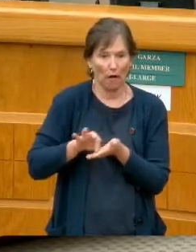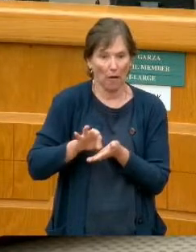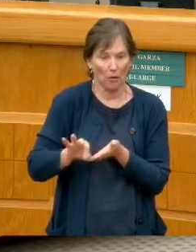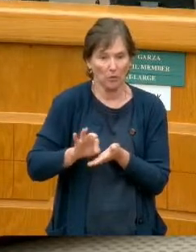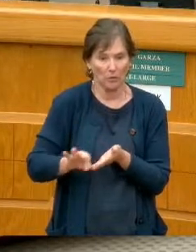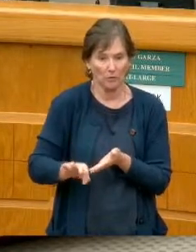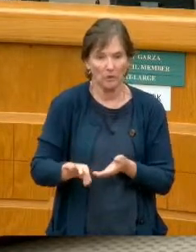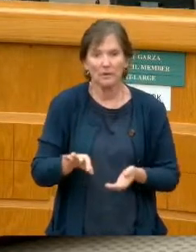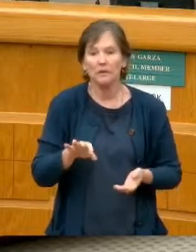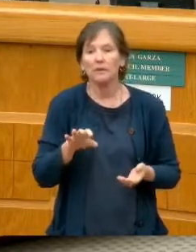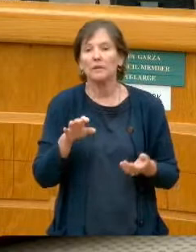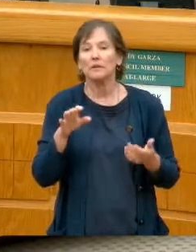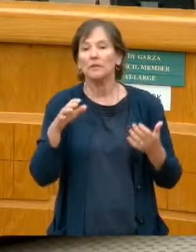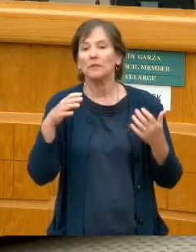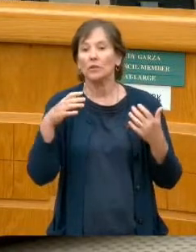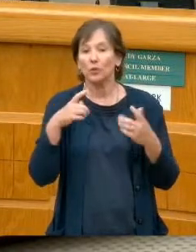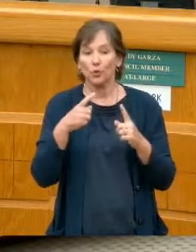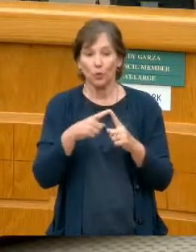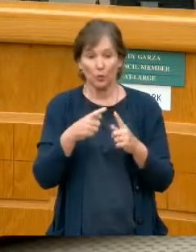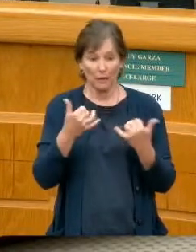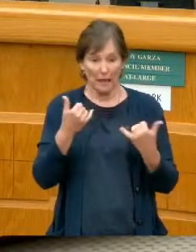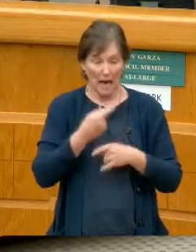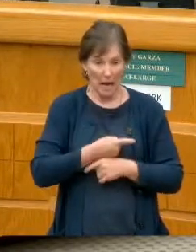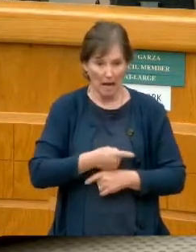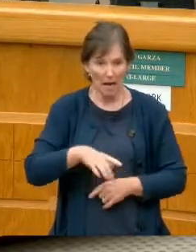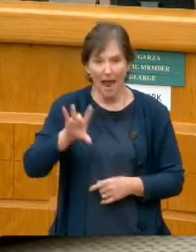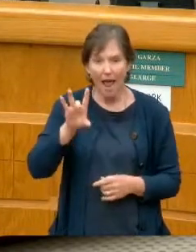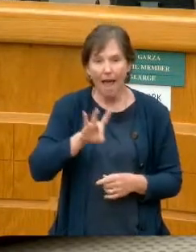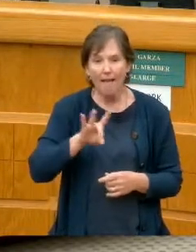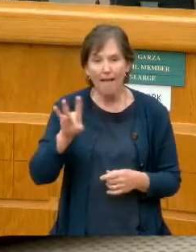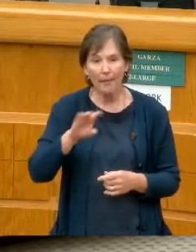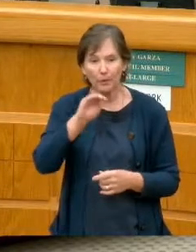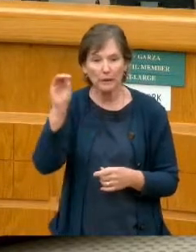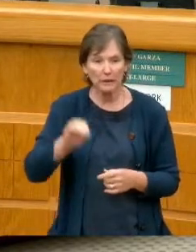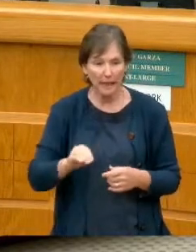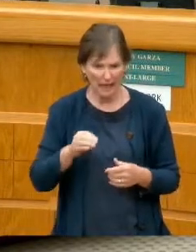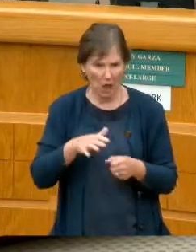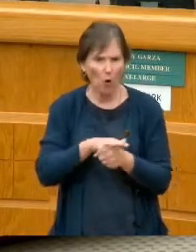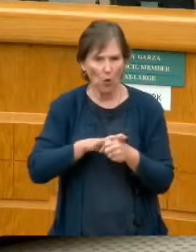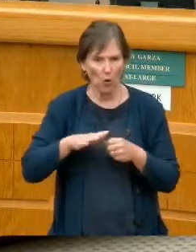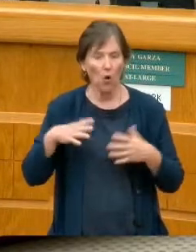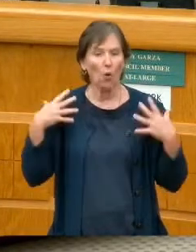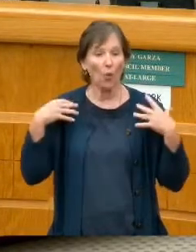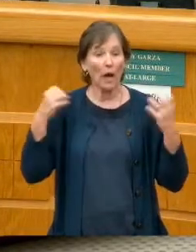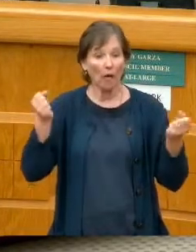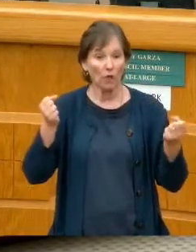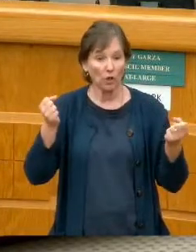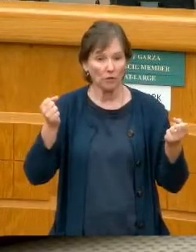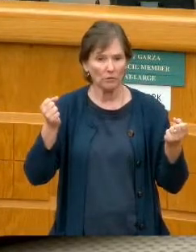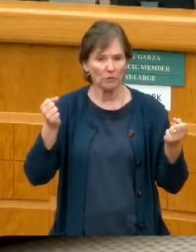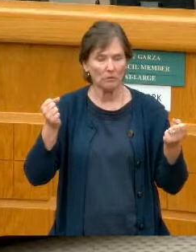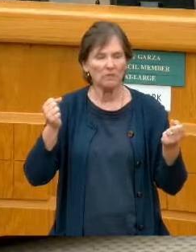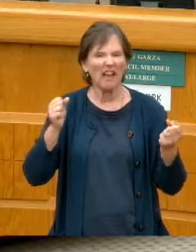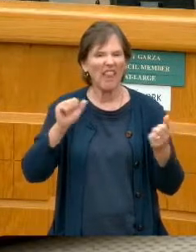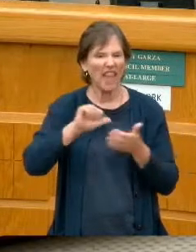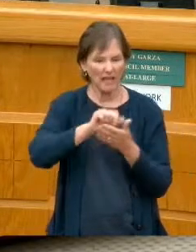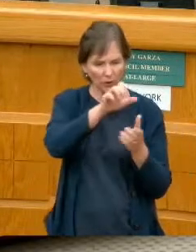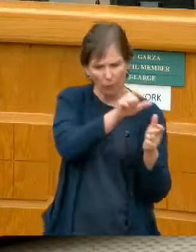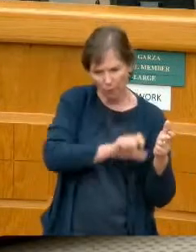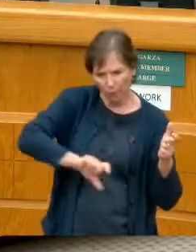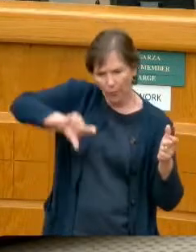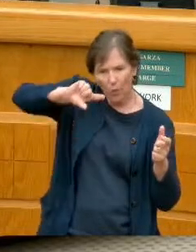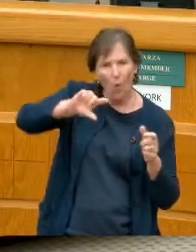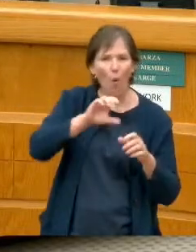have recovered. That's that 85% number, which is shown in orange, which is a little over